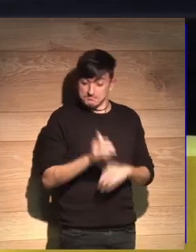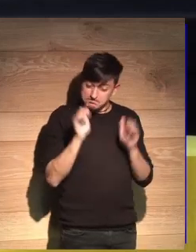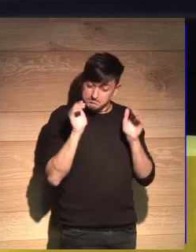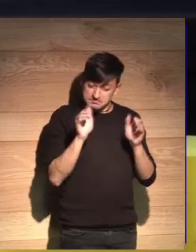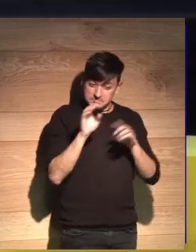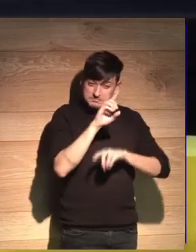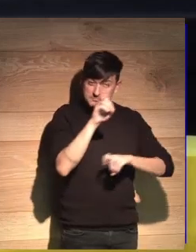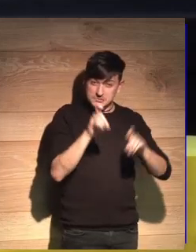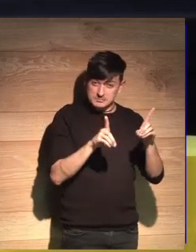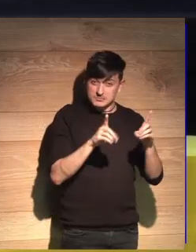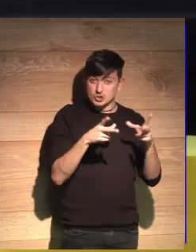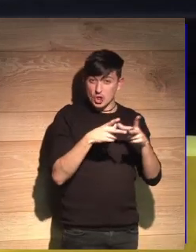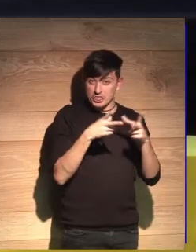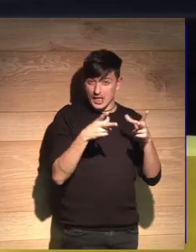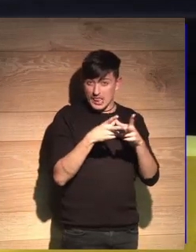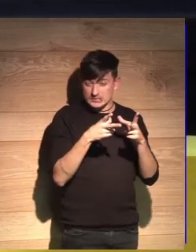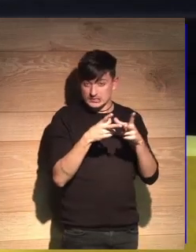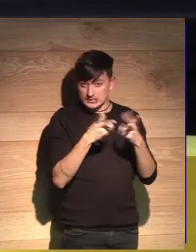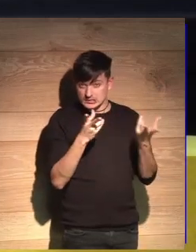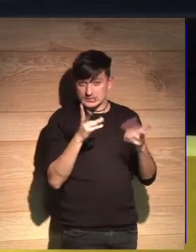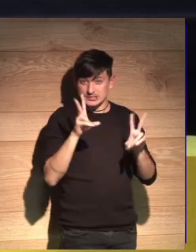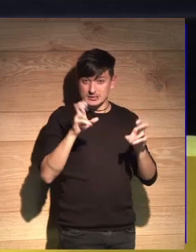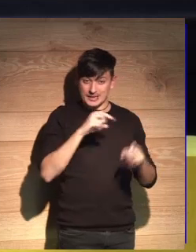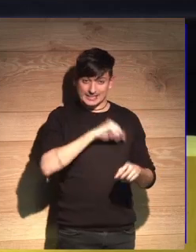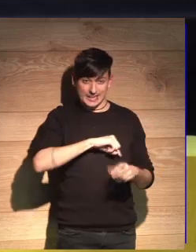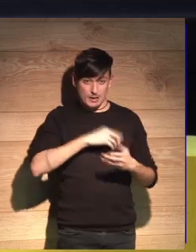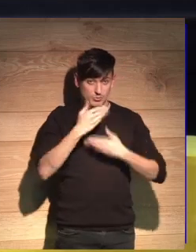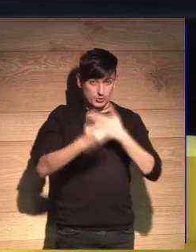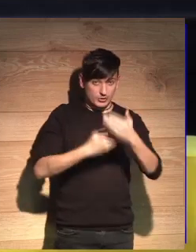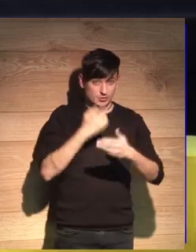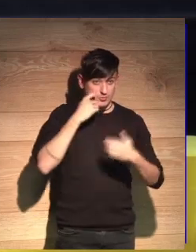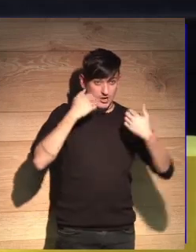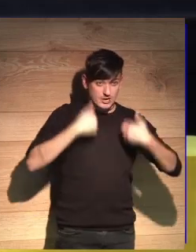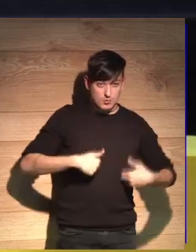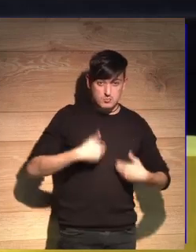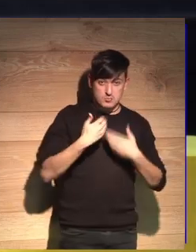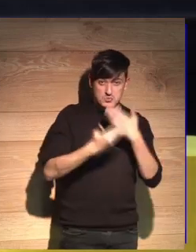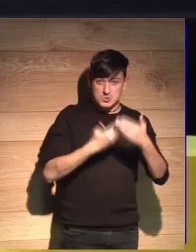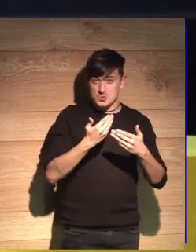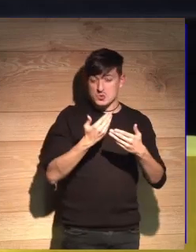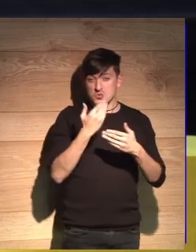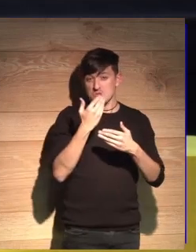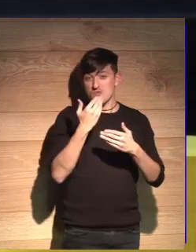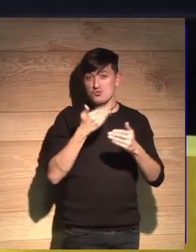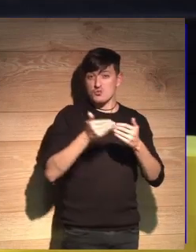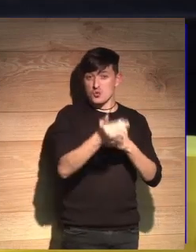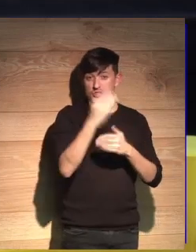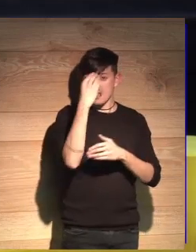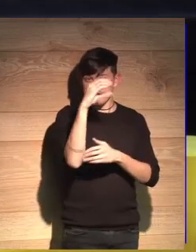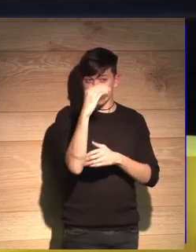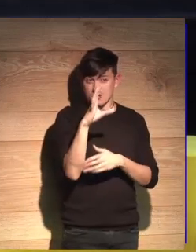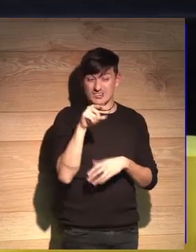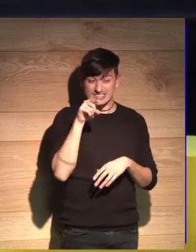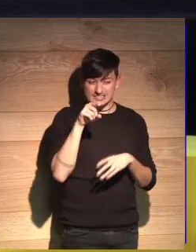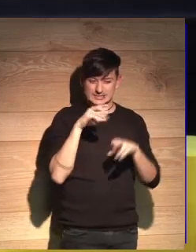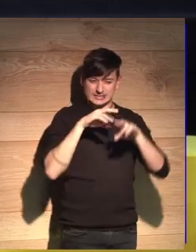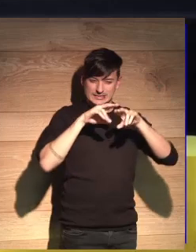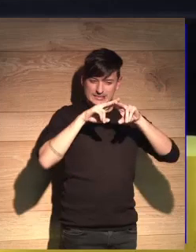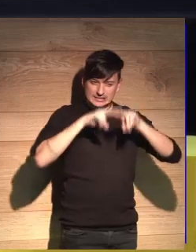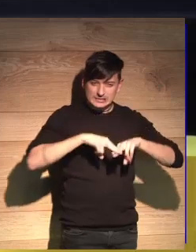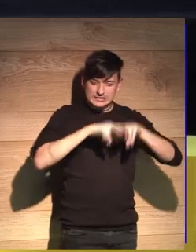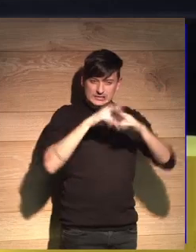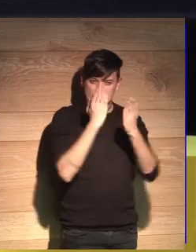there's someone. And his focus on social questions and lessons around human progress and new technologies and the scientific future of technology. But he